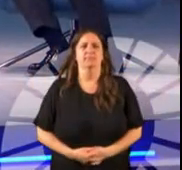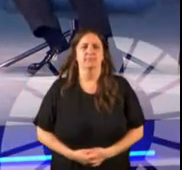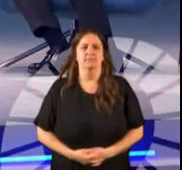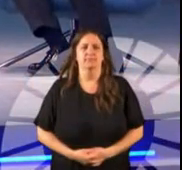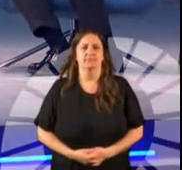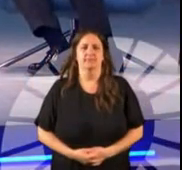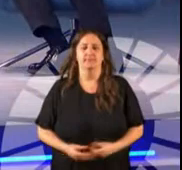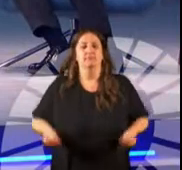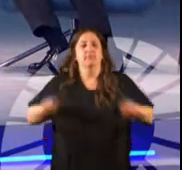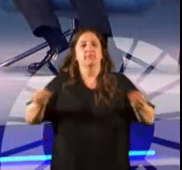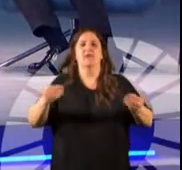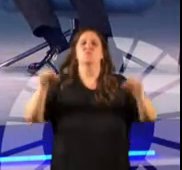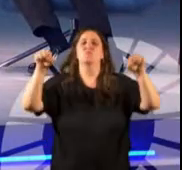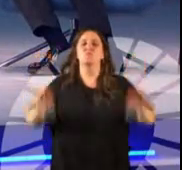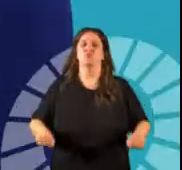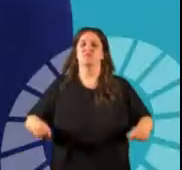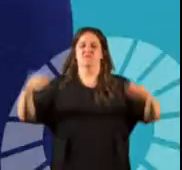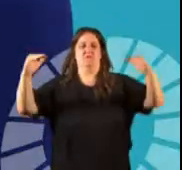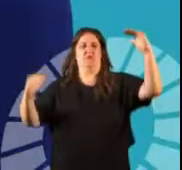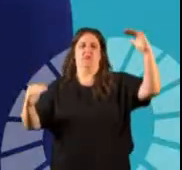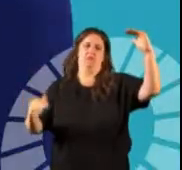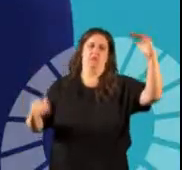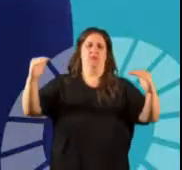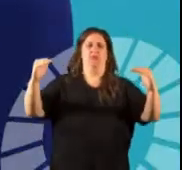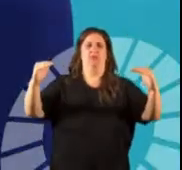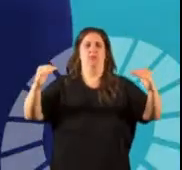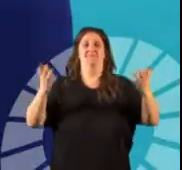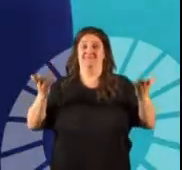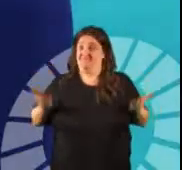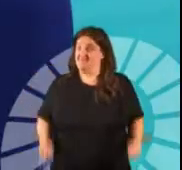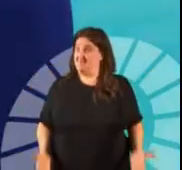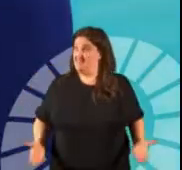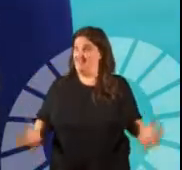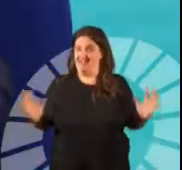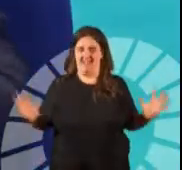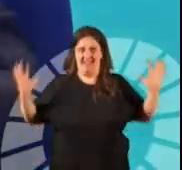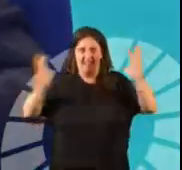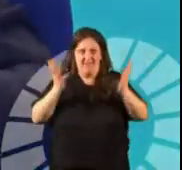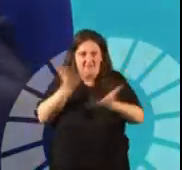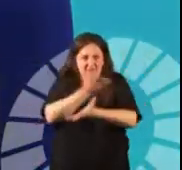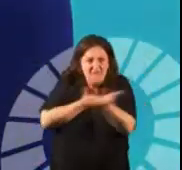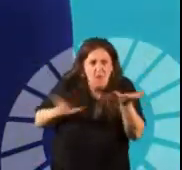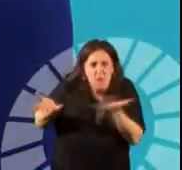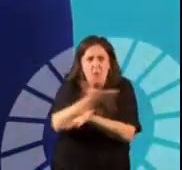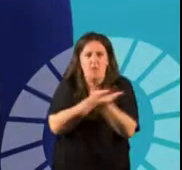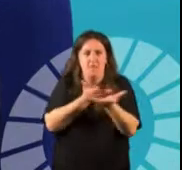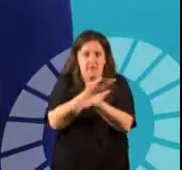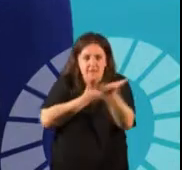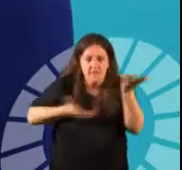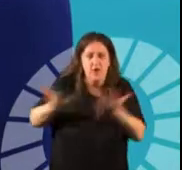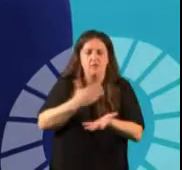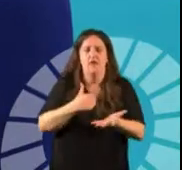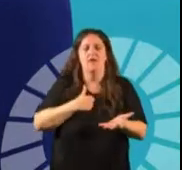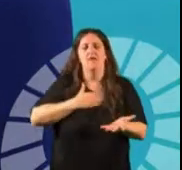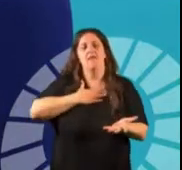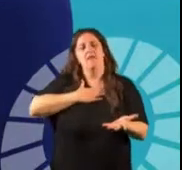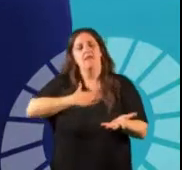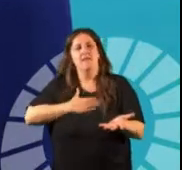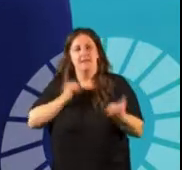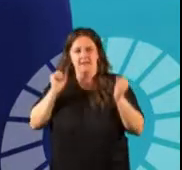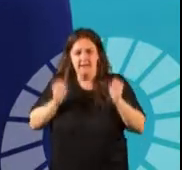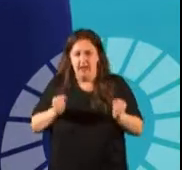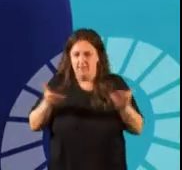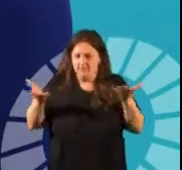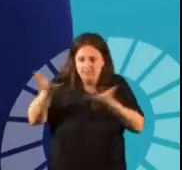actually be properly addressed at all levels. This forum is a great opportunity. It will enable us to come